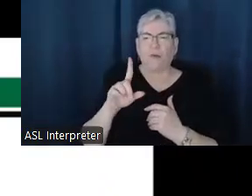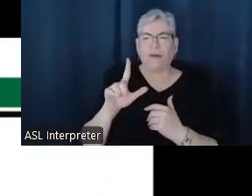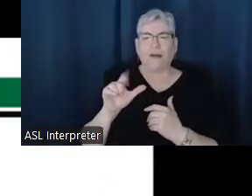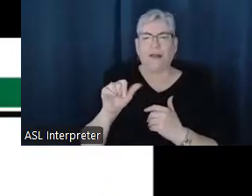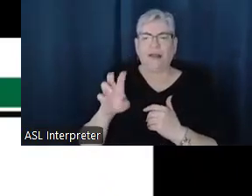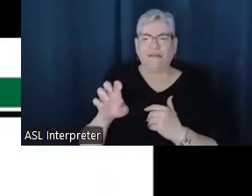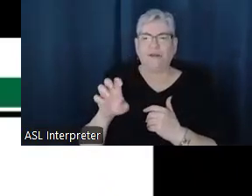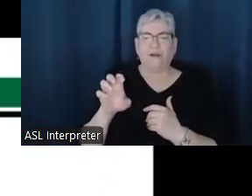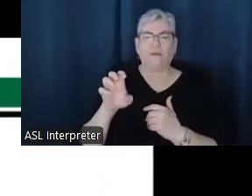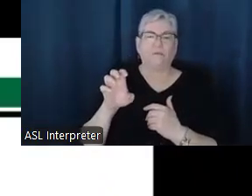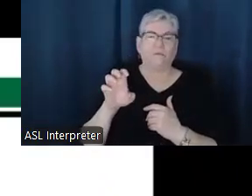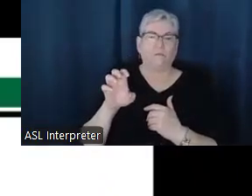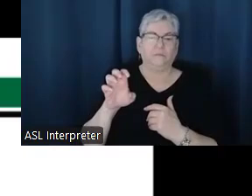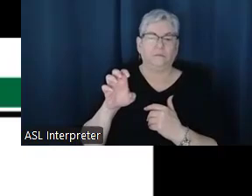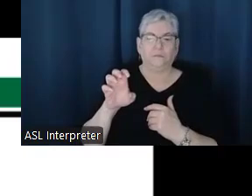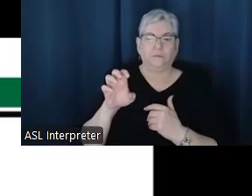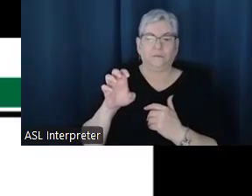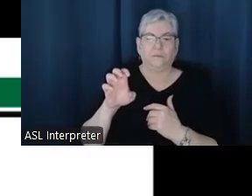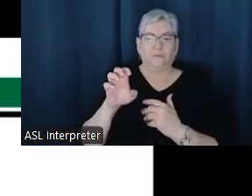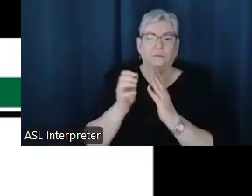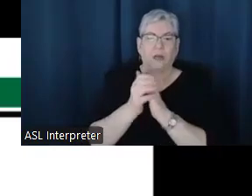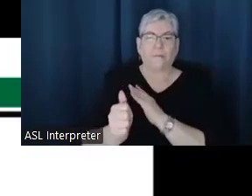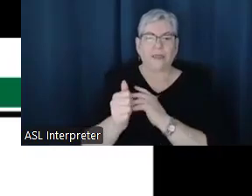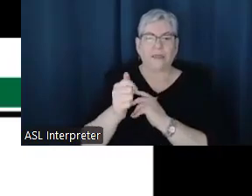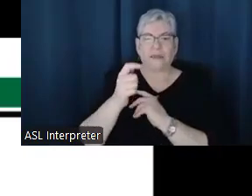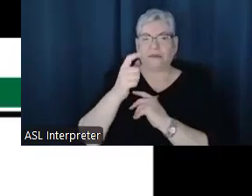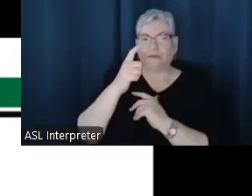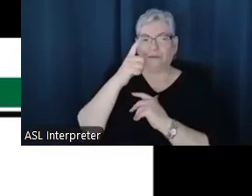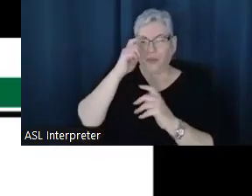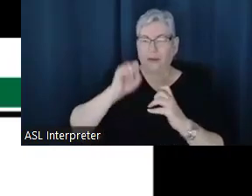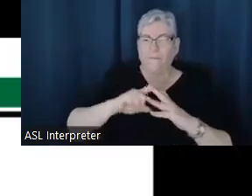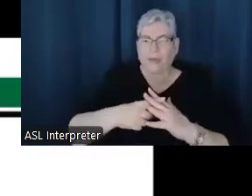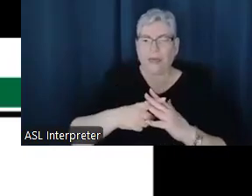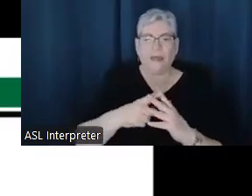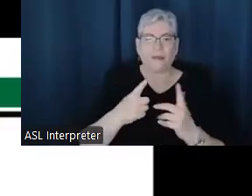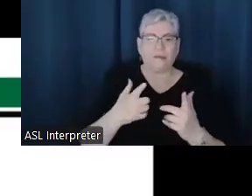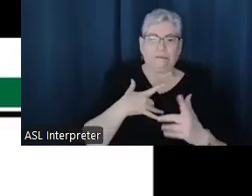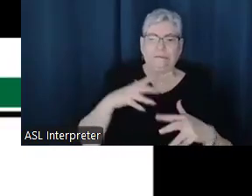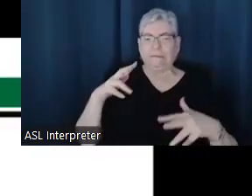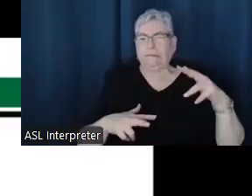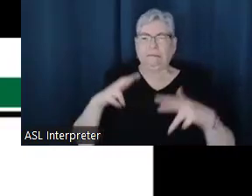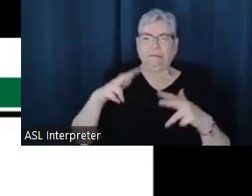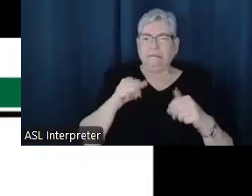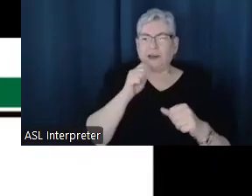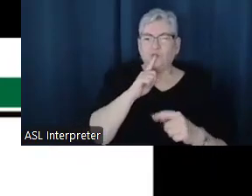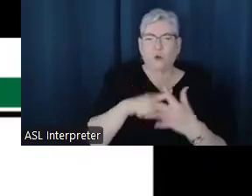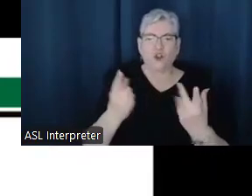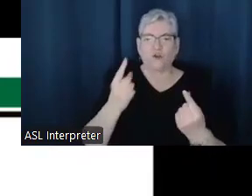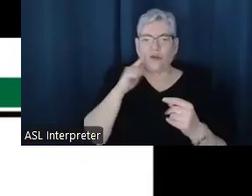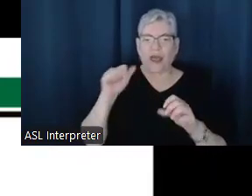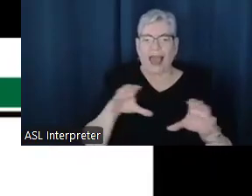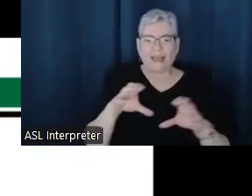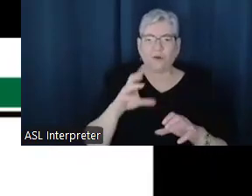competencies. So if you're ever feeling lost and not sure what to do in terms of an activity, you can kind of look back to